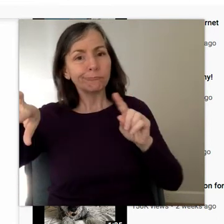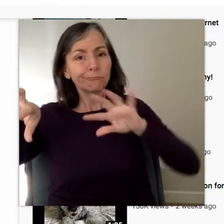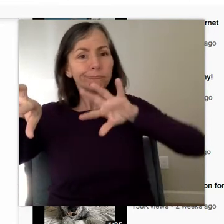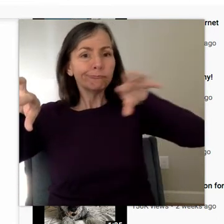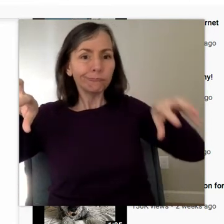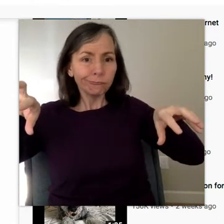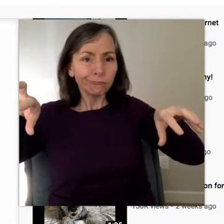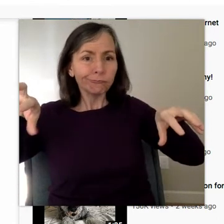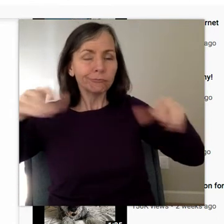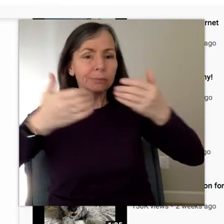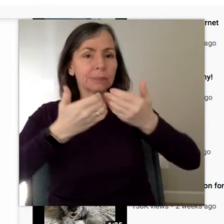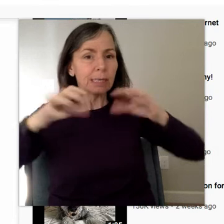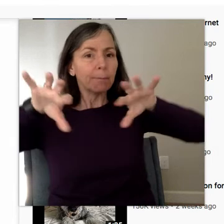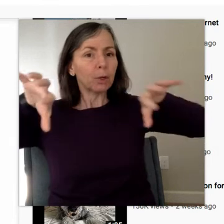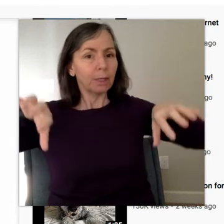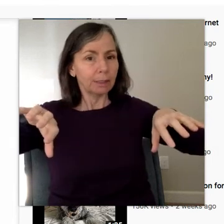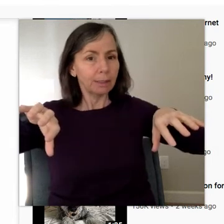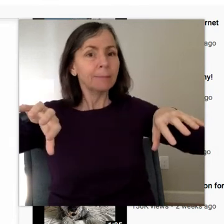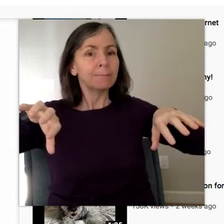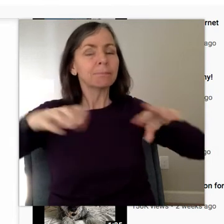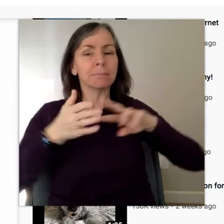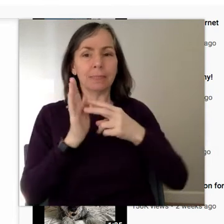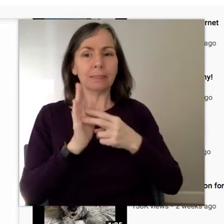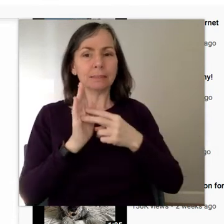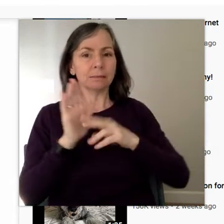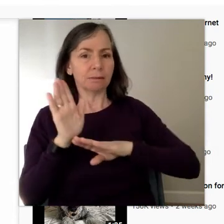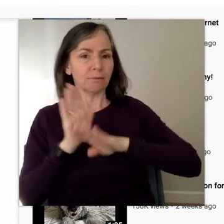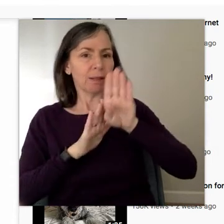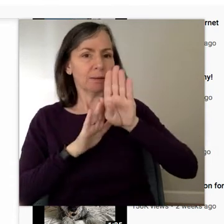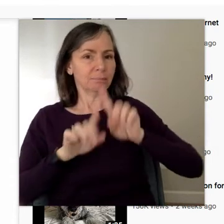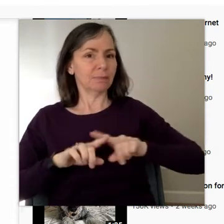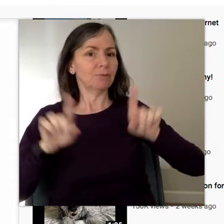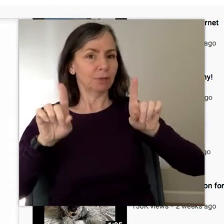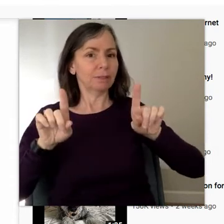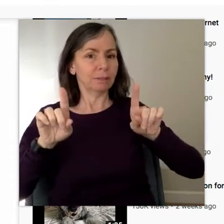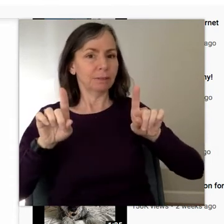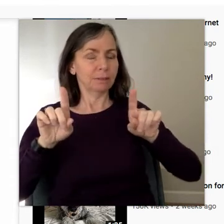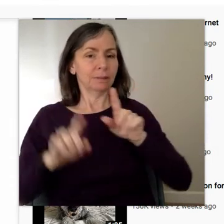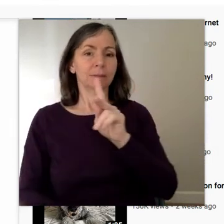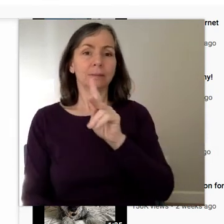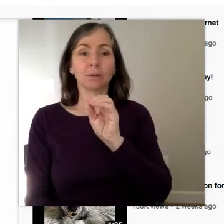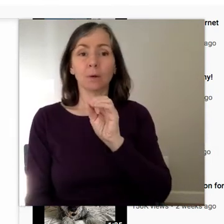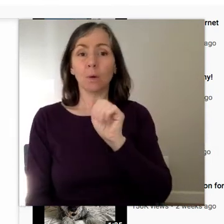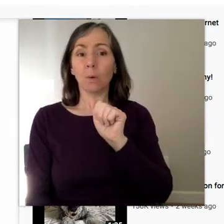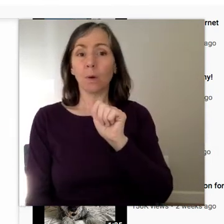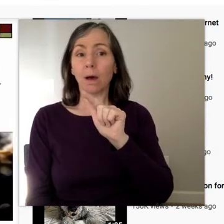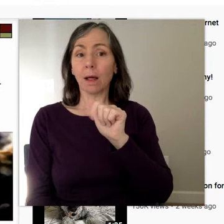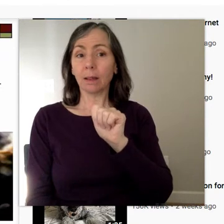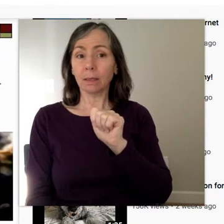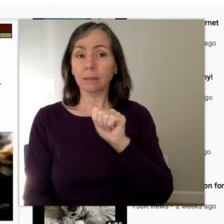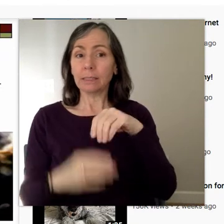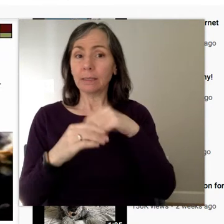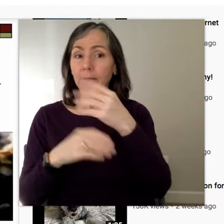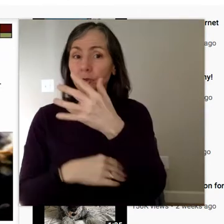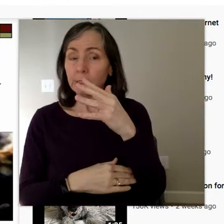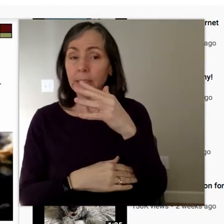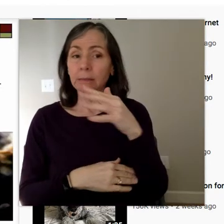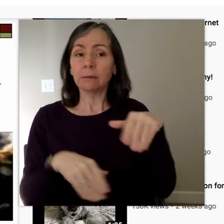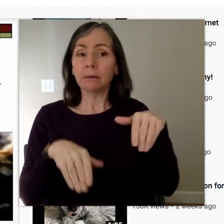Australia, so they have formed different traits. Koala in the trees, kangaroos on the land.